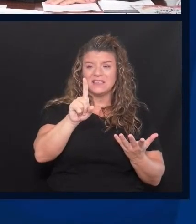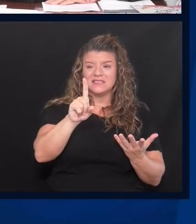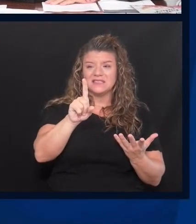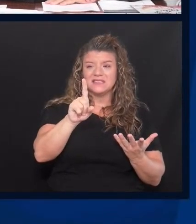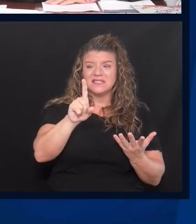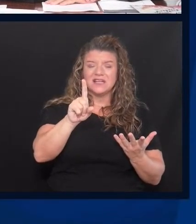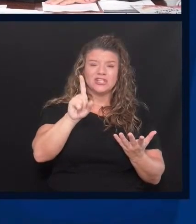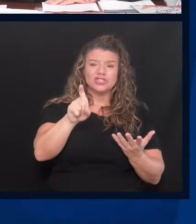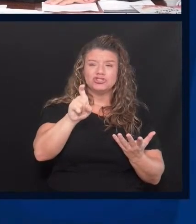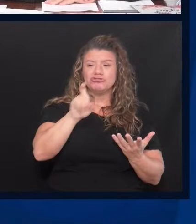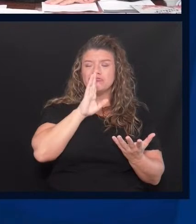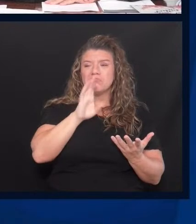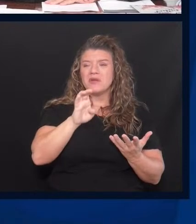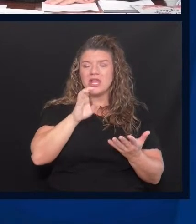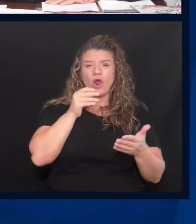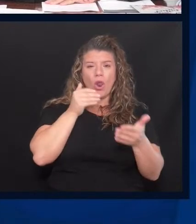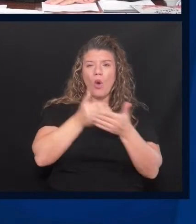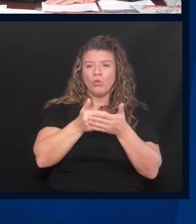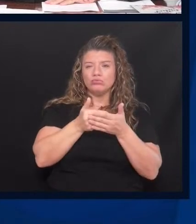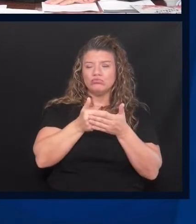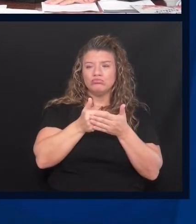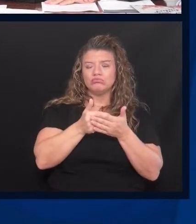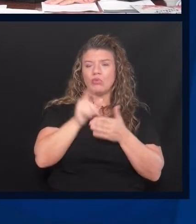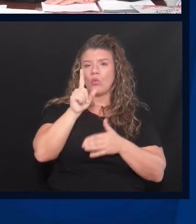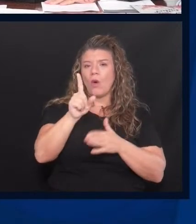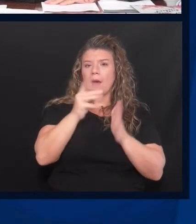should be somewhere approaching